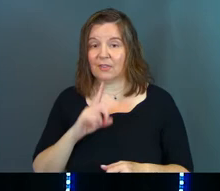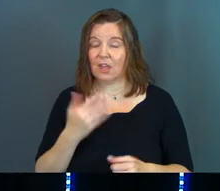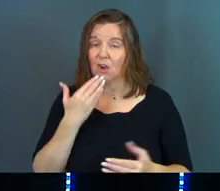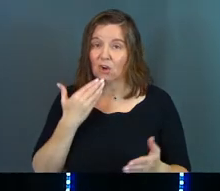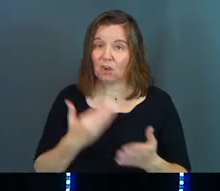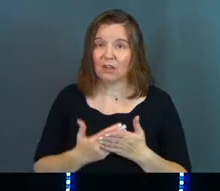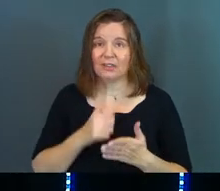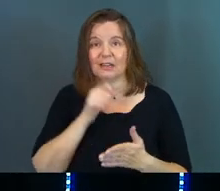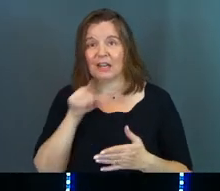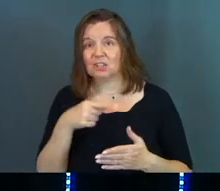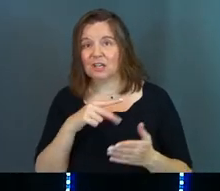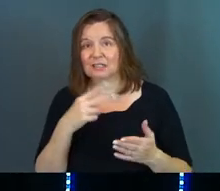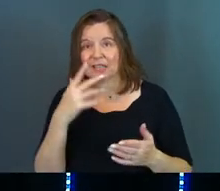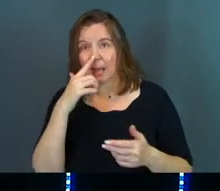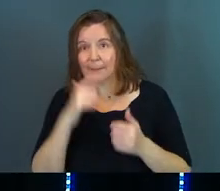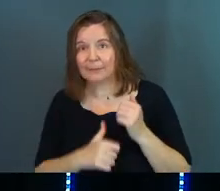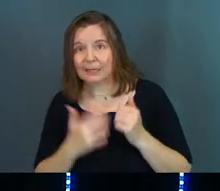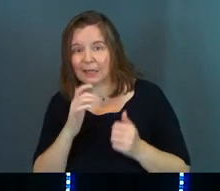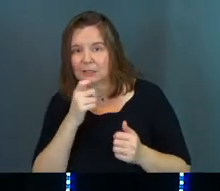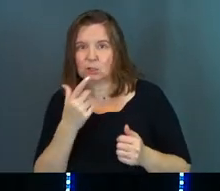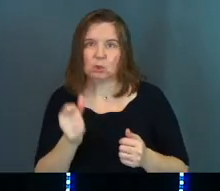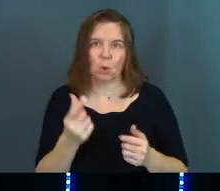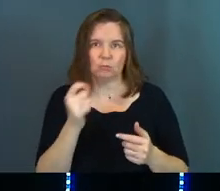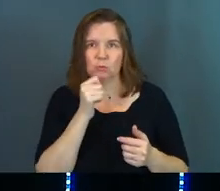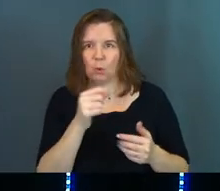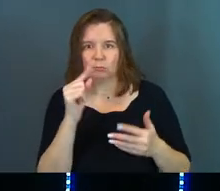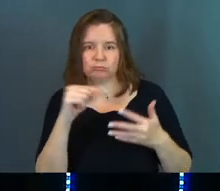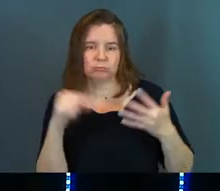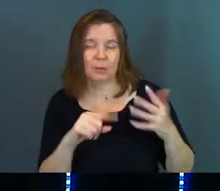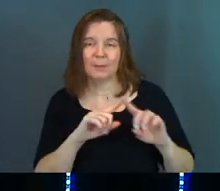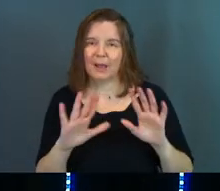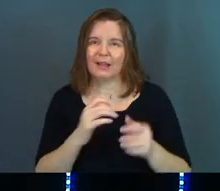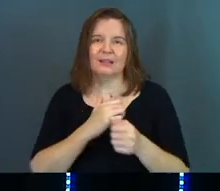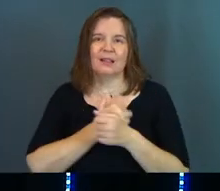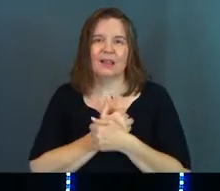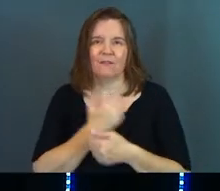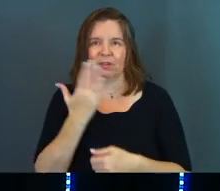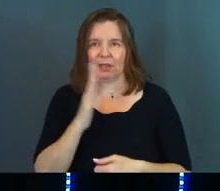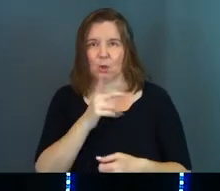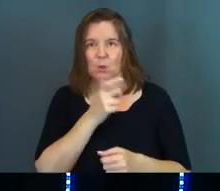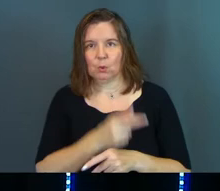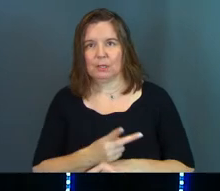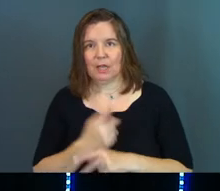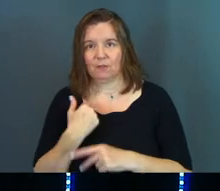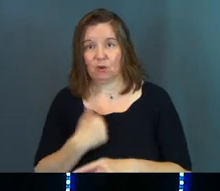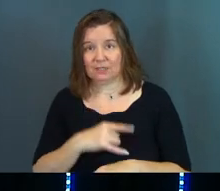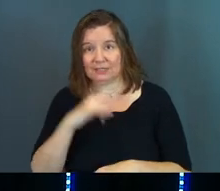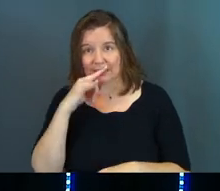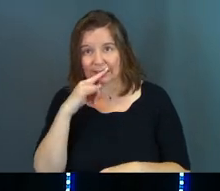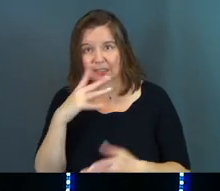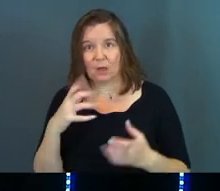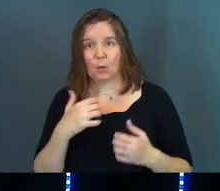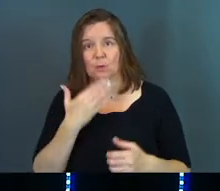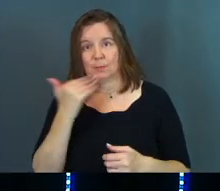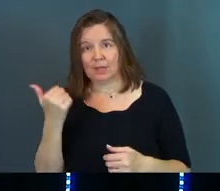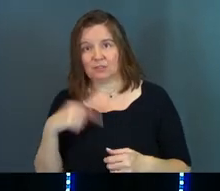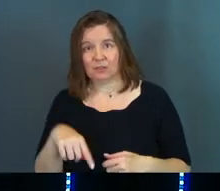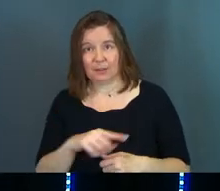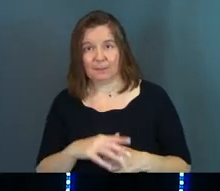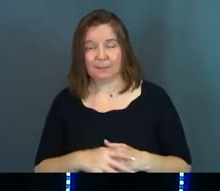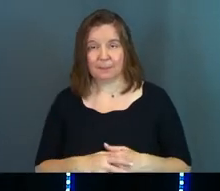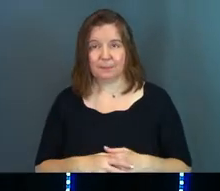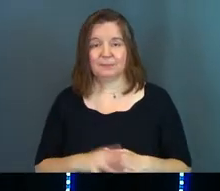are good, that they're not just a mean God saying, don't do these things because I said so, but they're a loving God who cares for his kids and wants what's best for